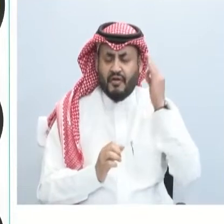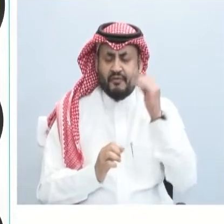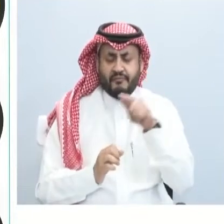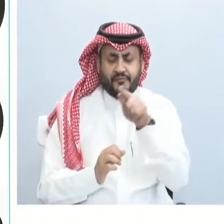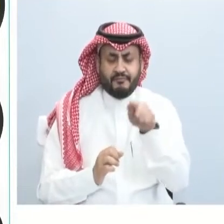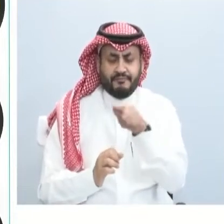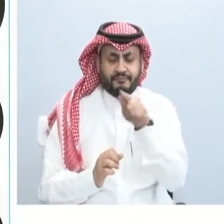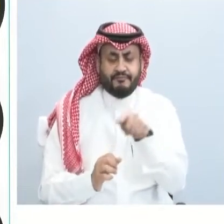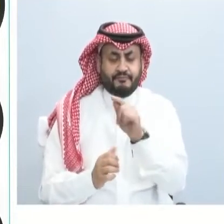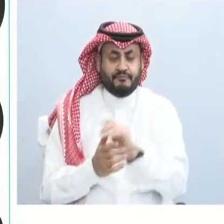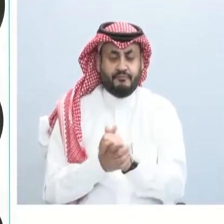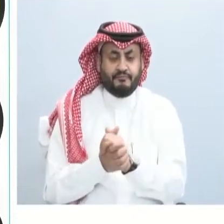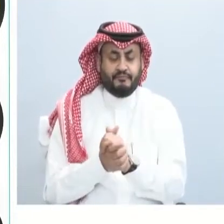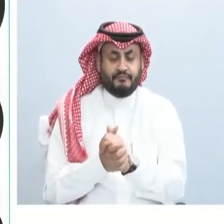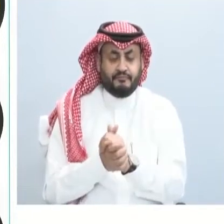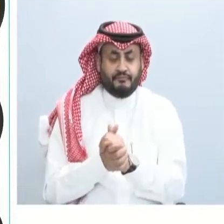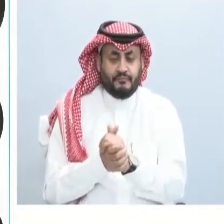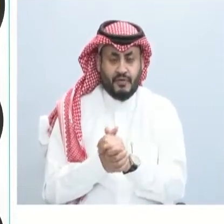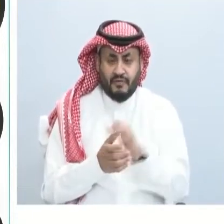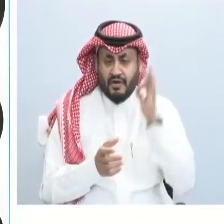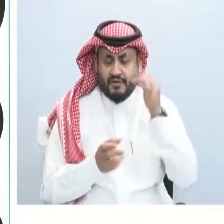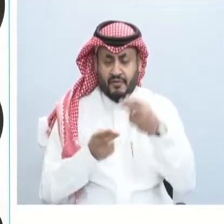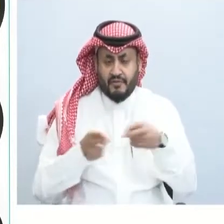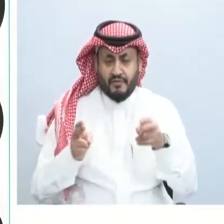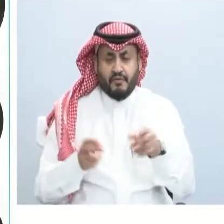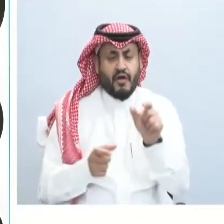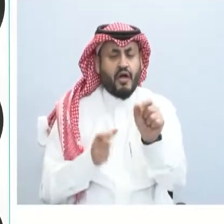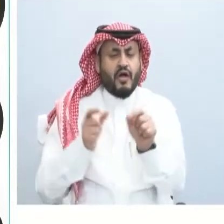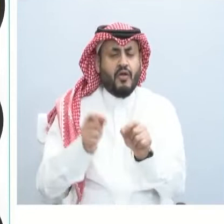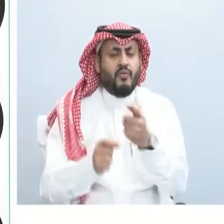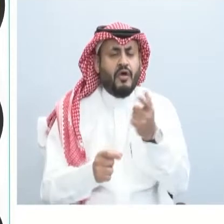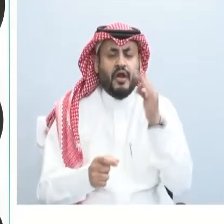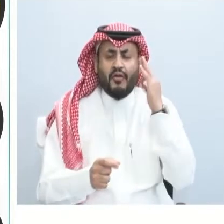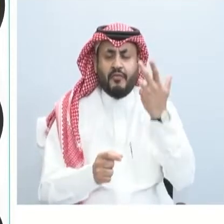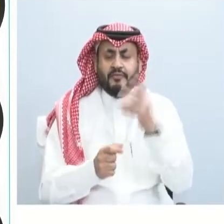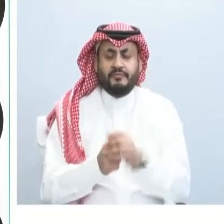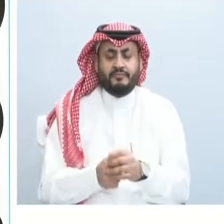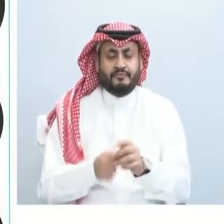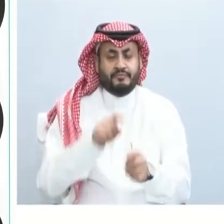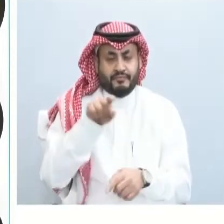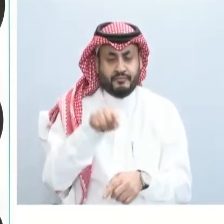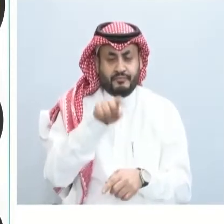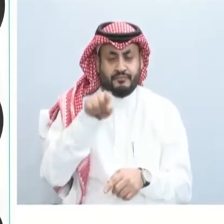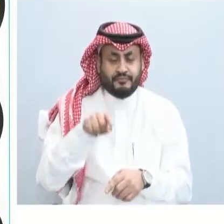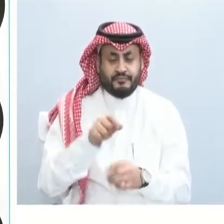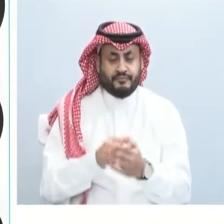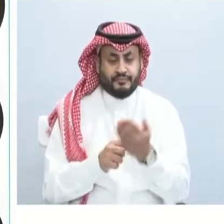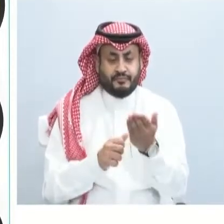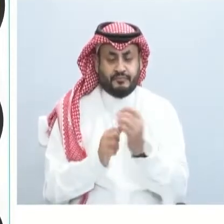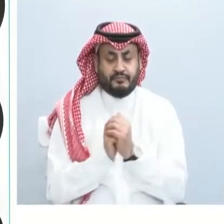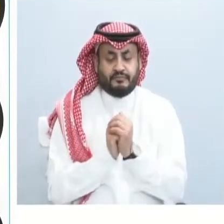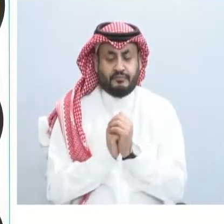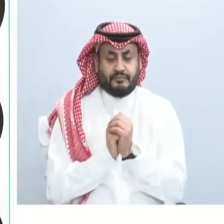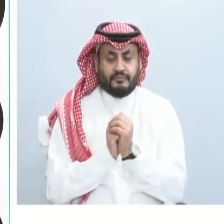heard. We heard the chant and we decided that what we listened to in the chant says we